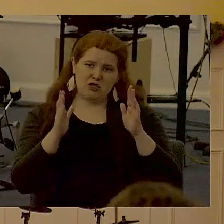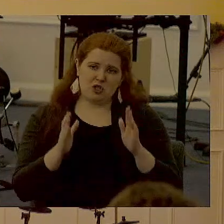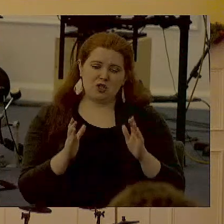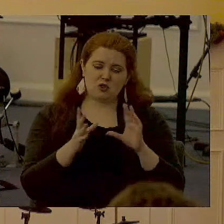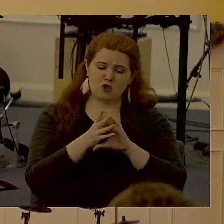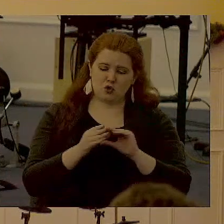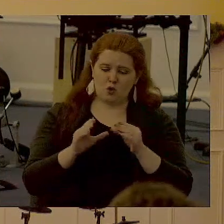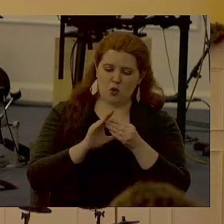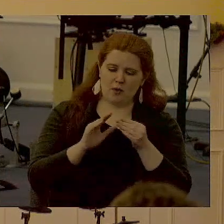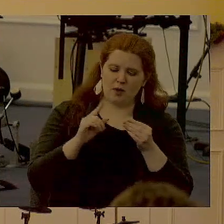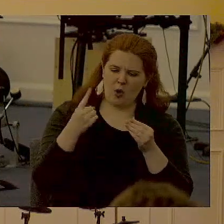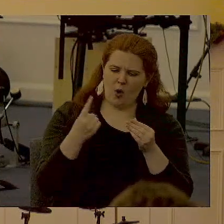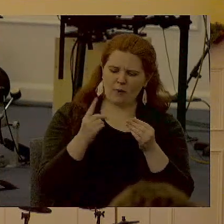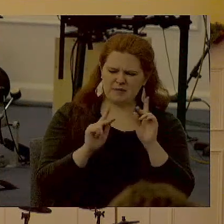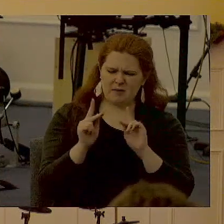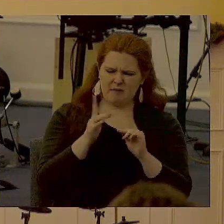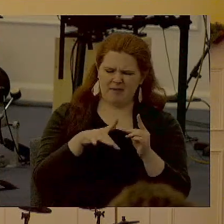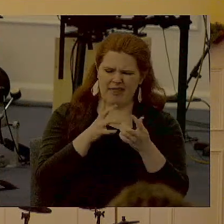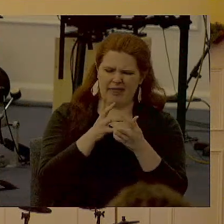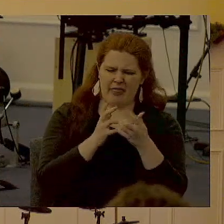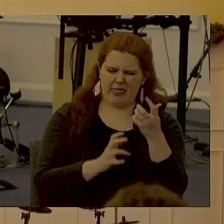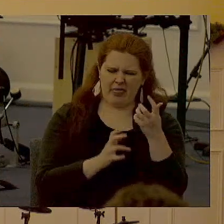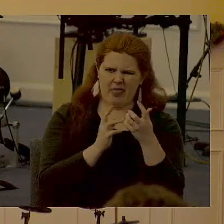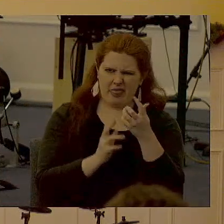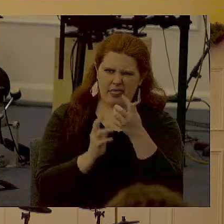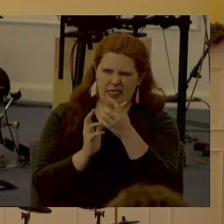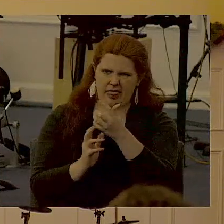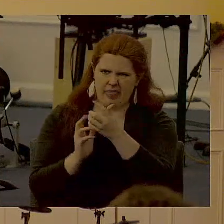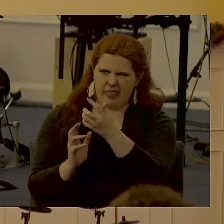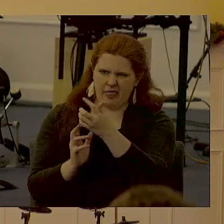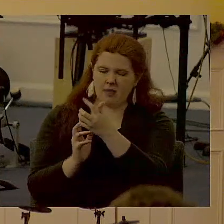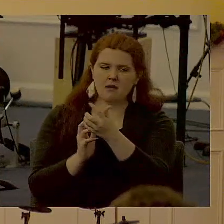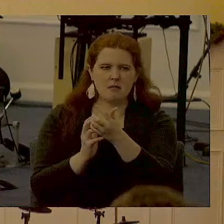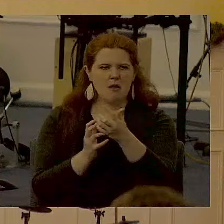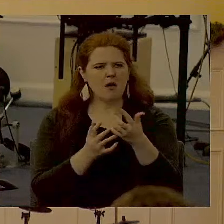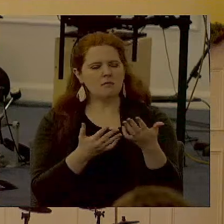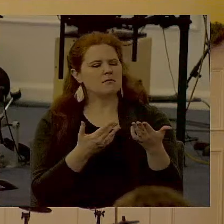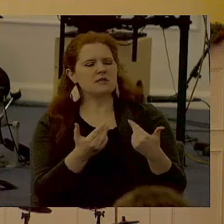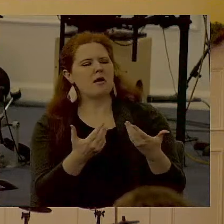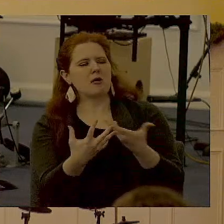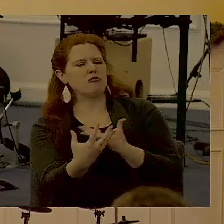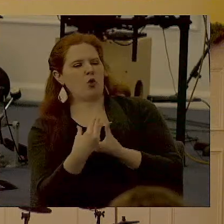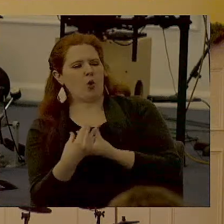there are always misfits that are somehow included.